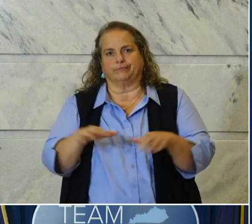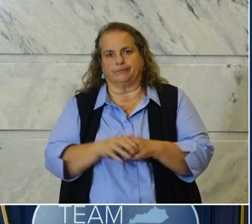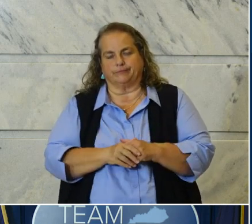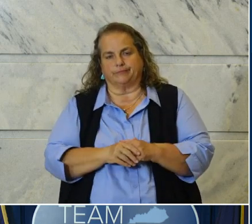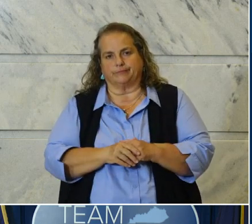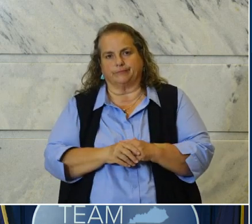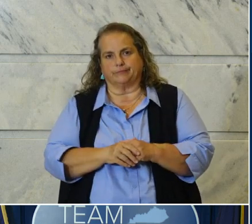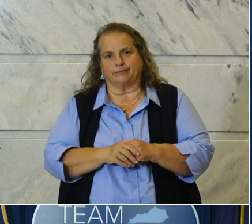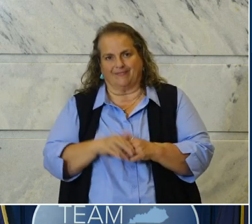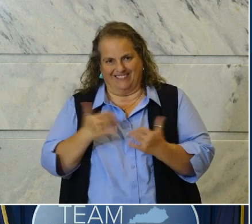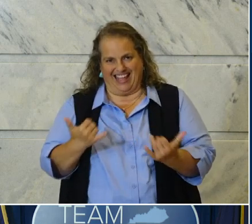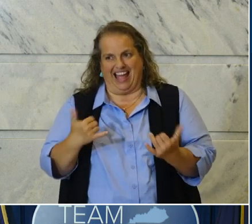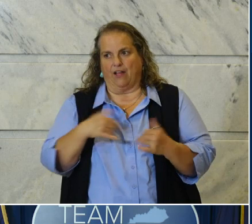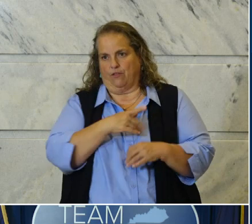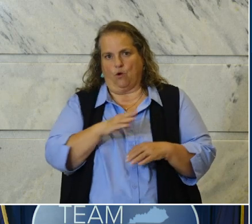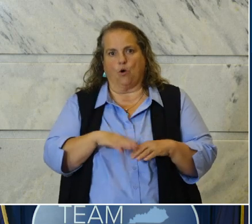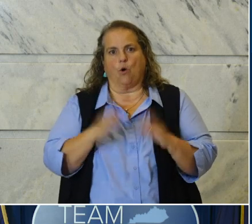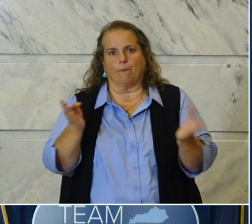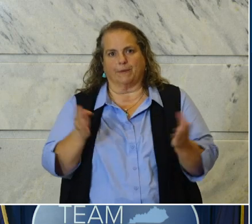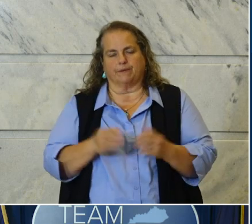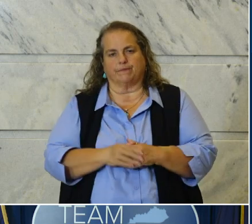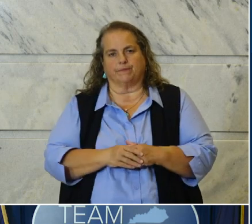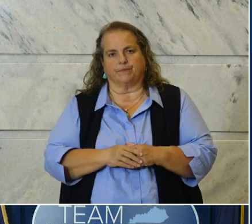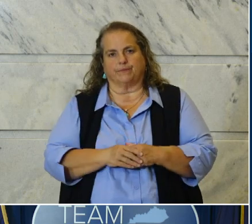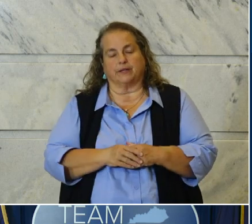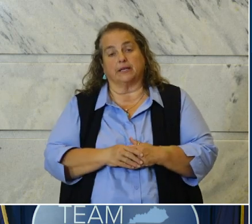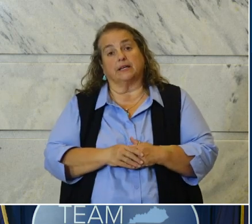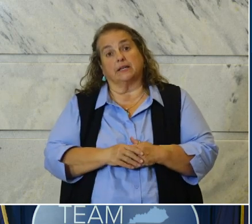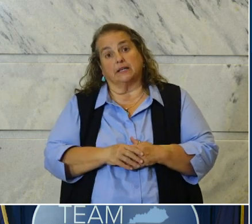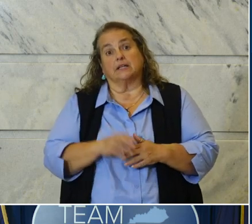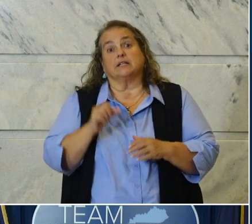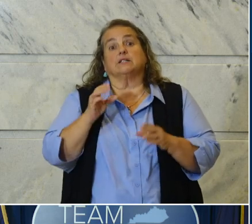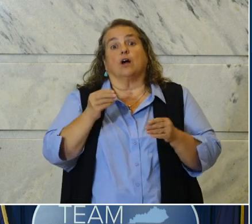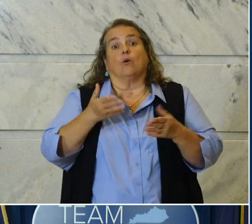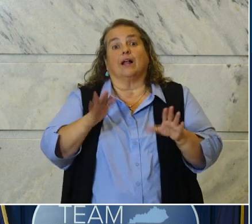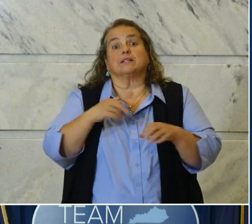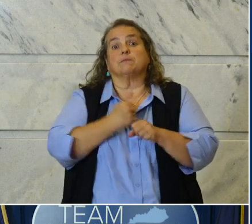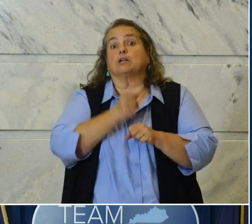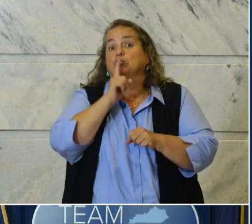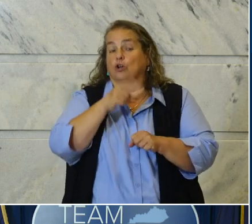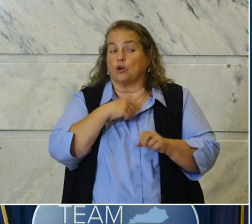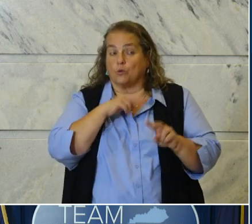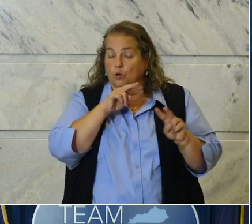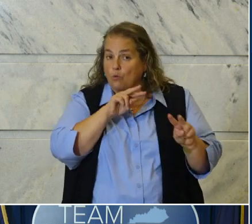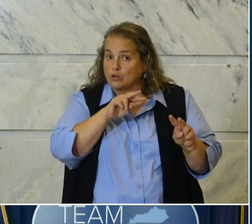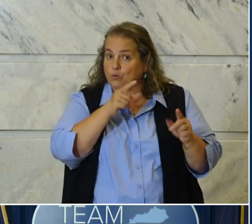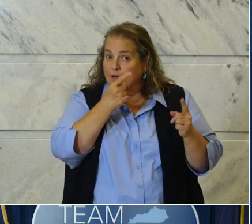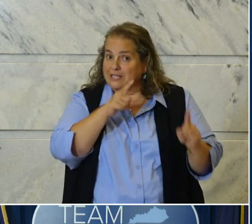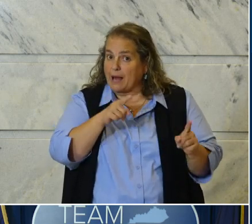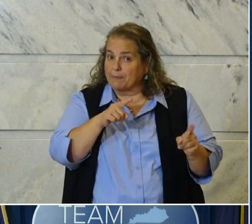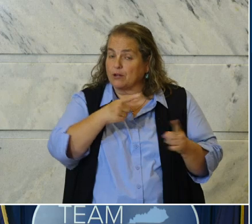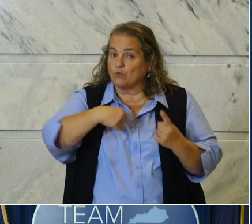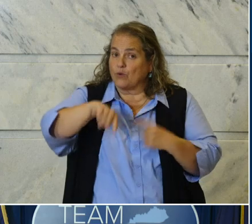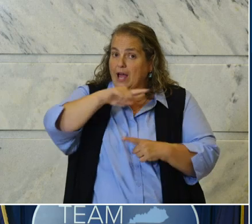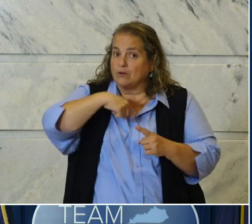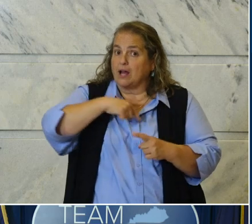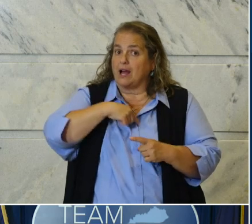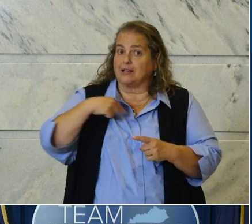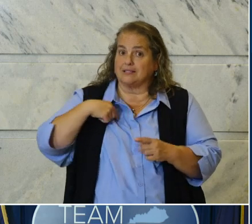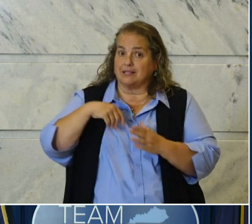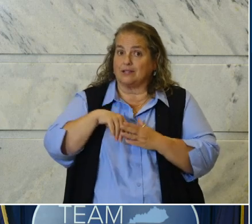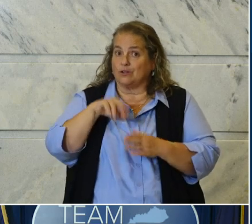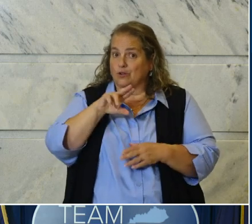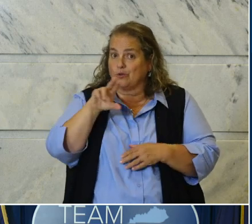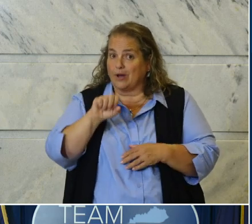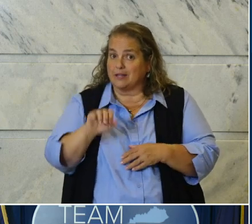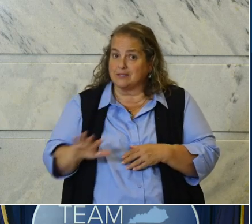that are in session. So let's make sure that we're watching what's going on in the country around us, and